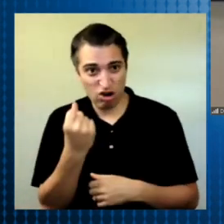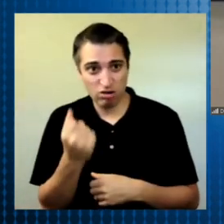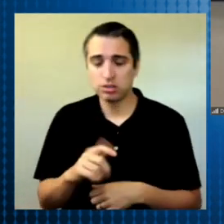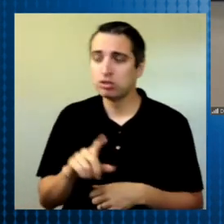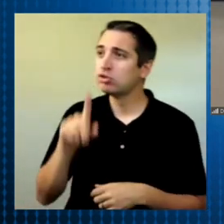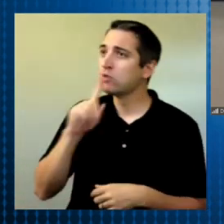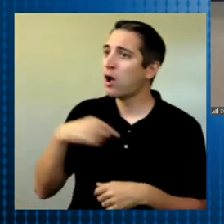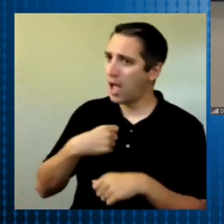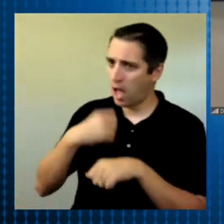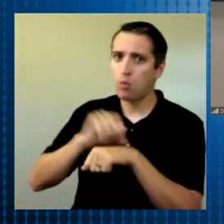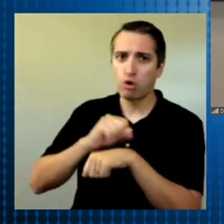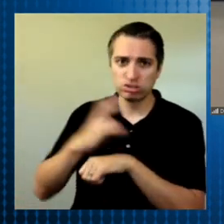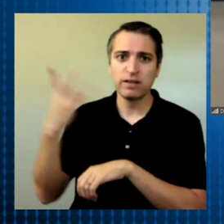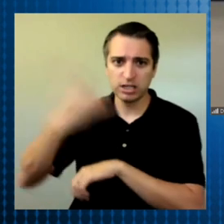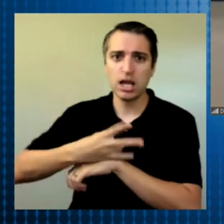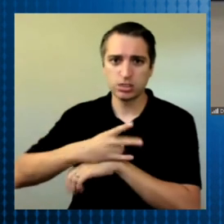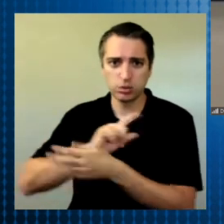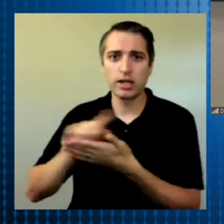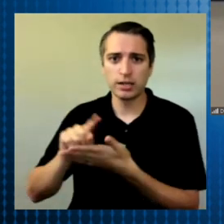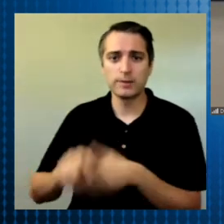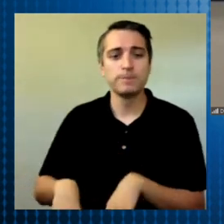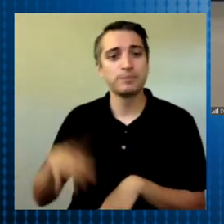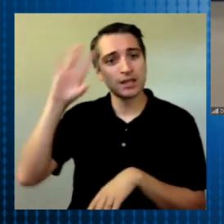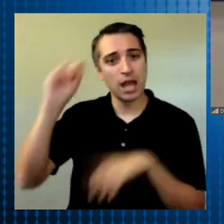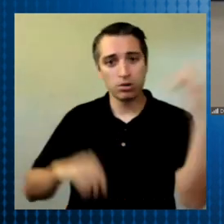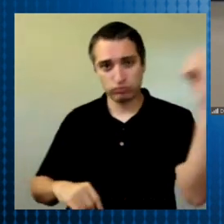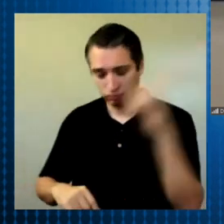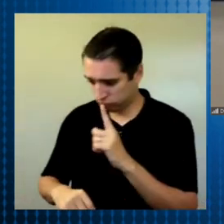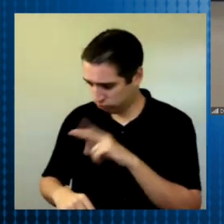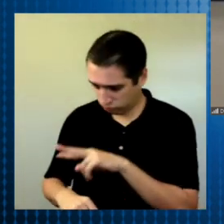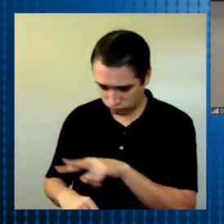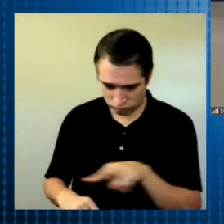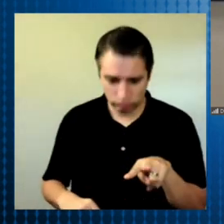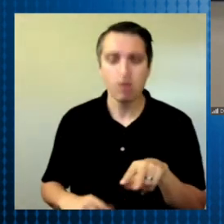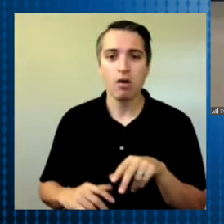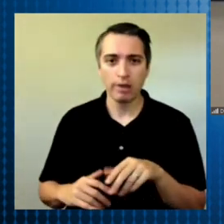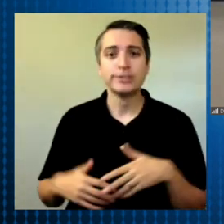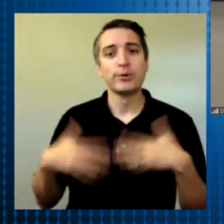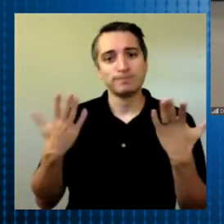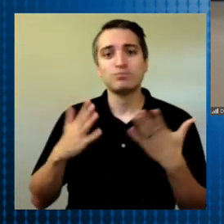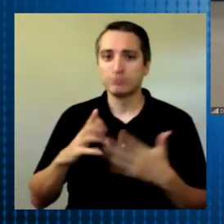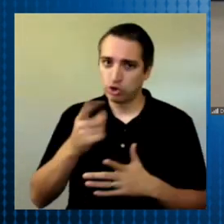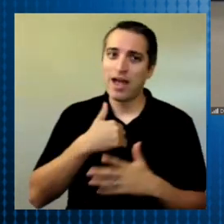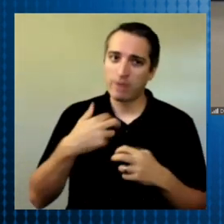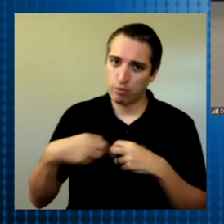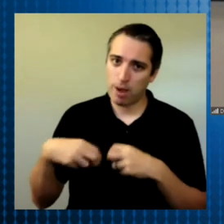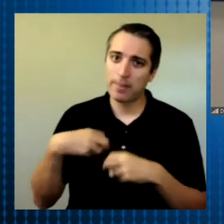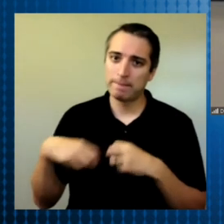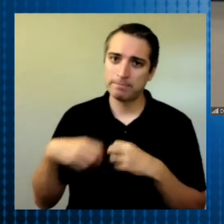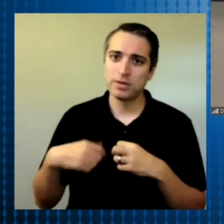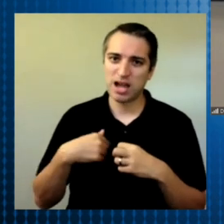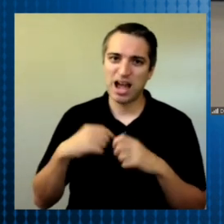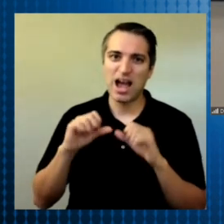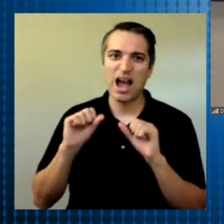when I get a call. So the guy comes out. He goes out. He looks at the job. He says, well, you got a problem, but I can take care of it in